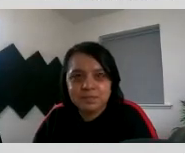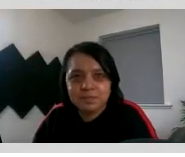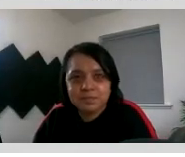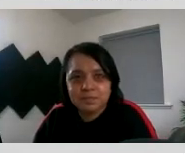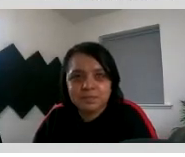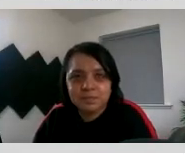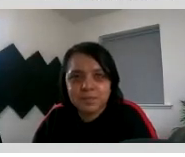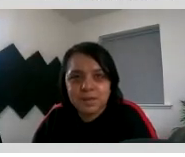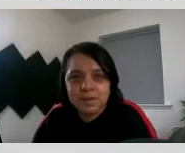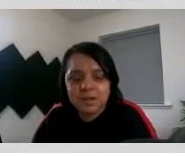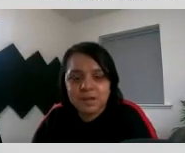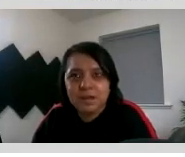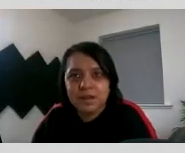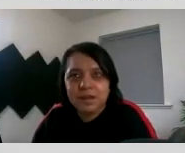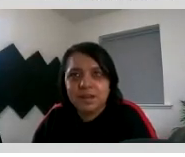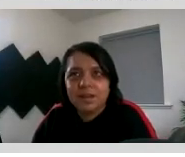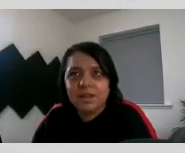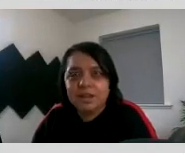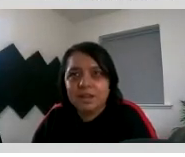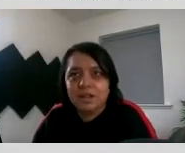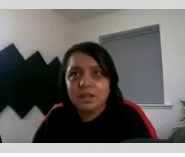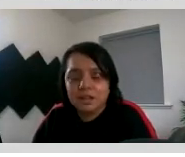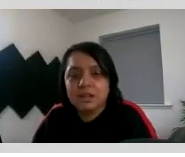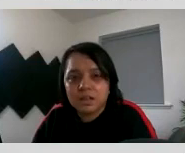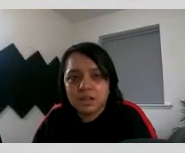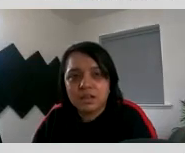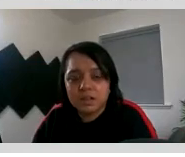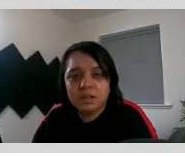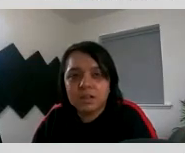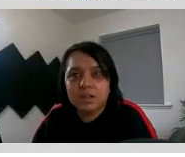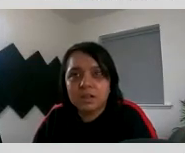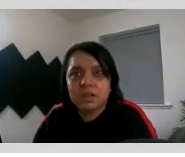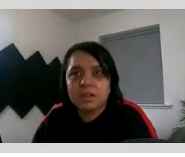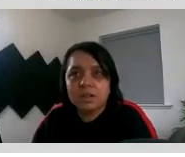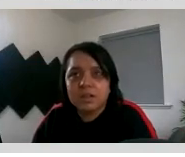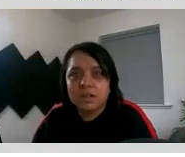If I want to come for working in UK,